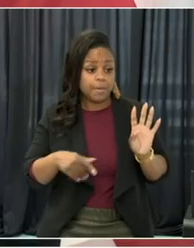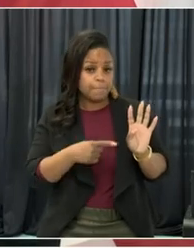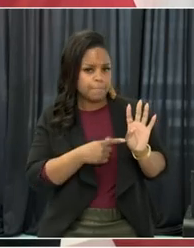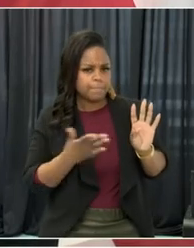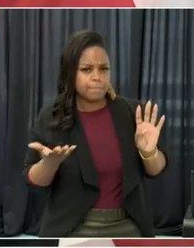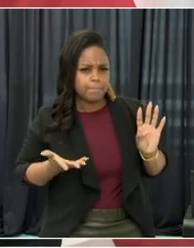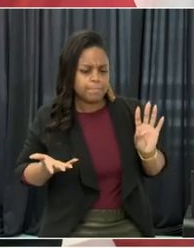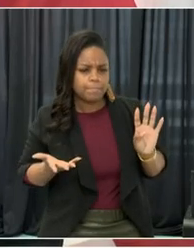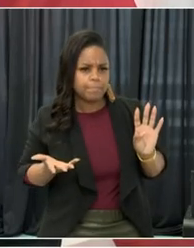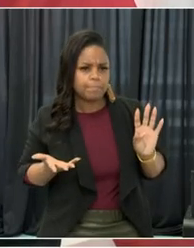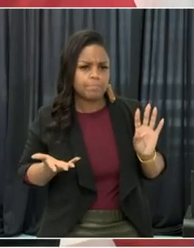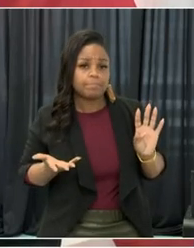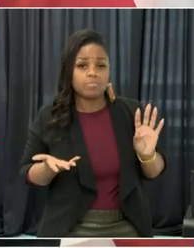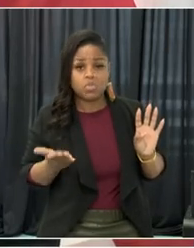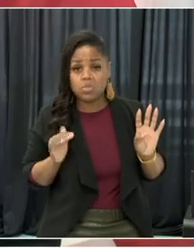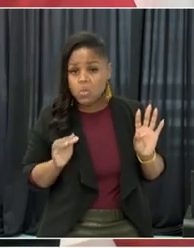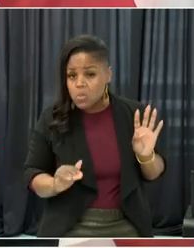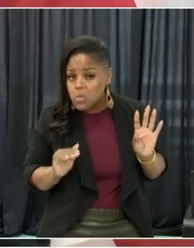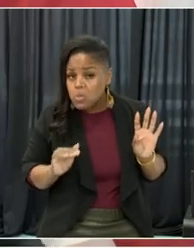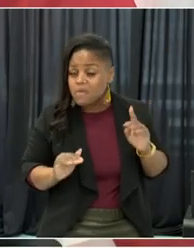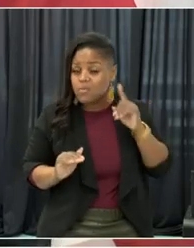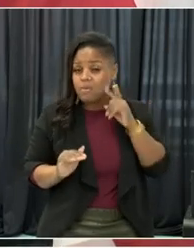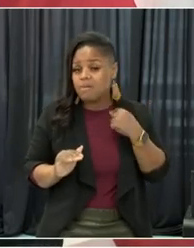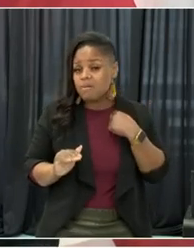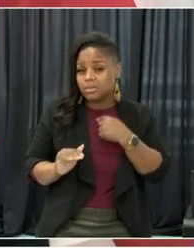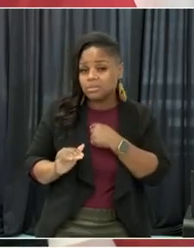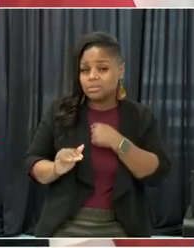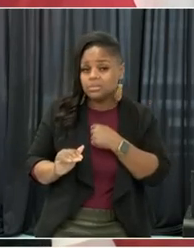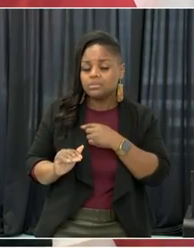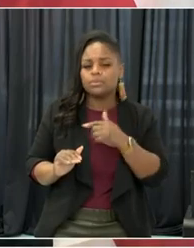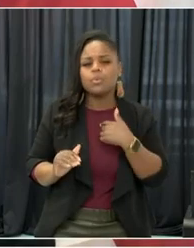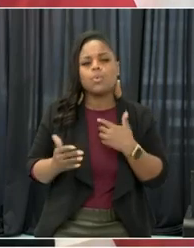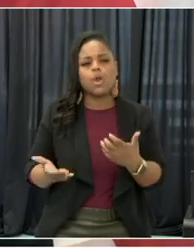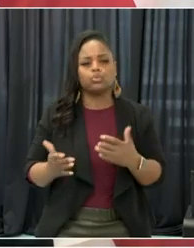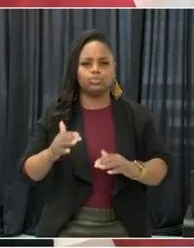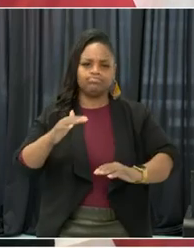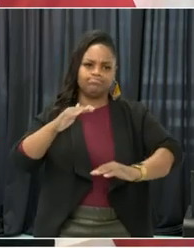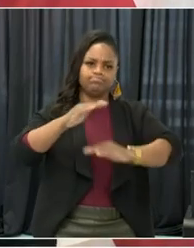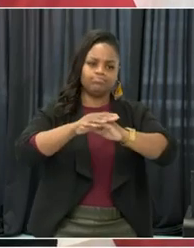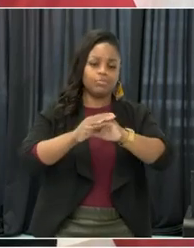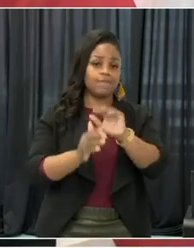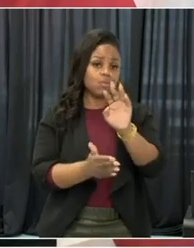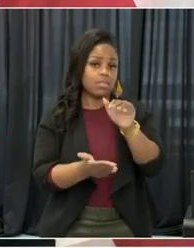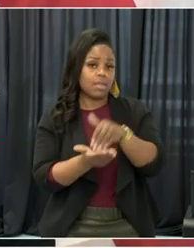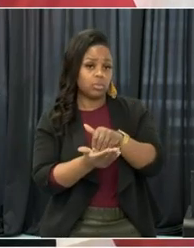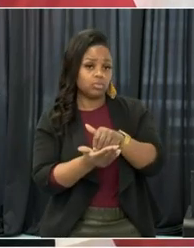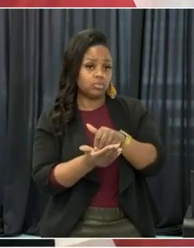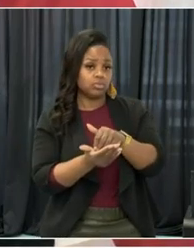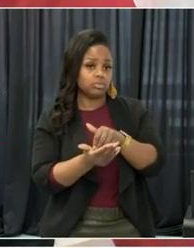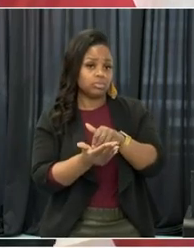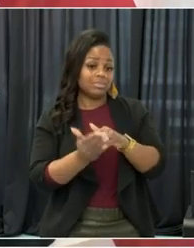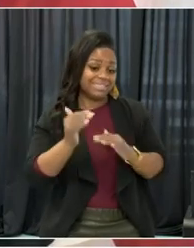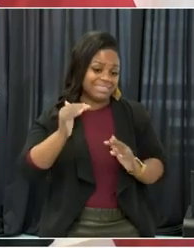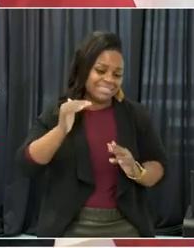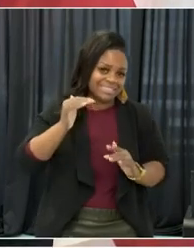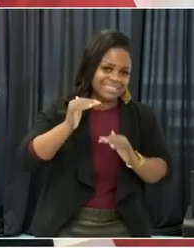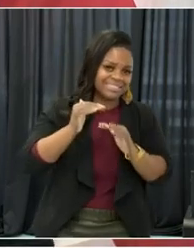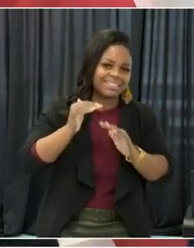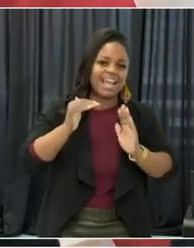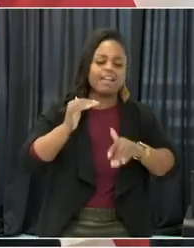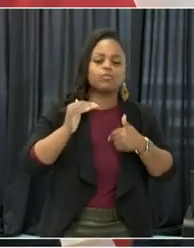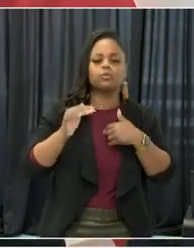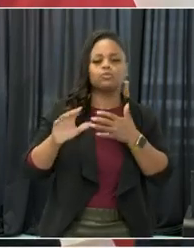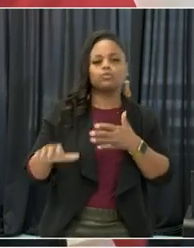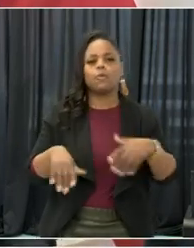significantly low for us. We'd like to be at 4,000. We're not there. When I took over, we were at